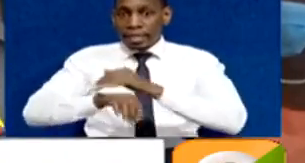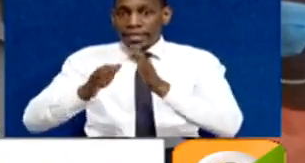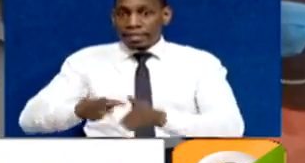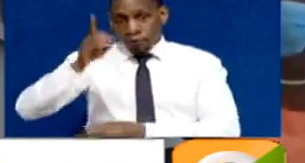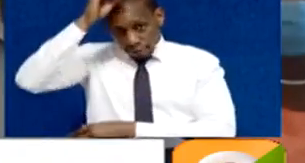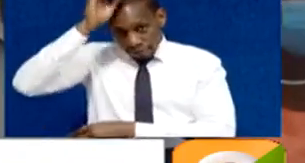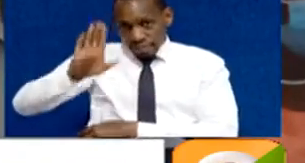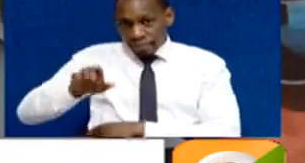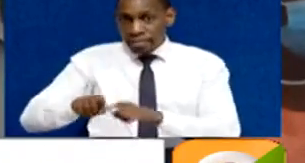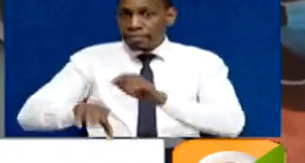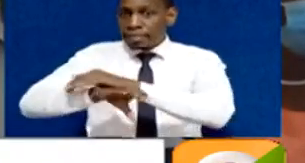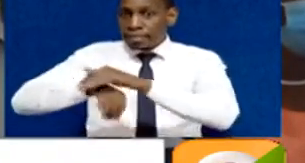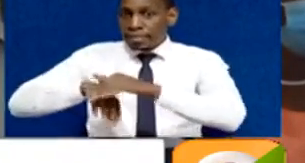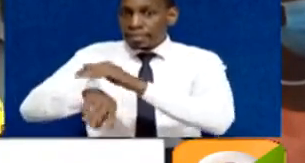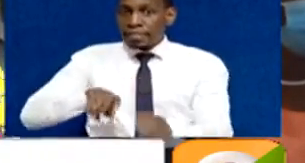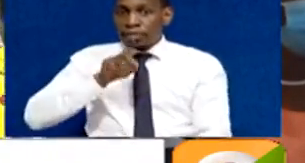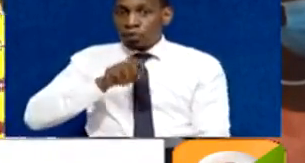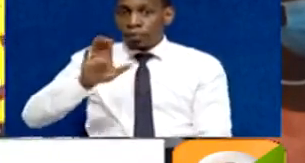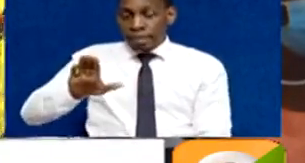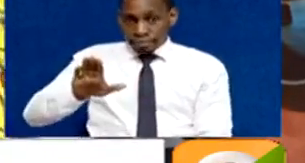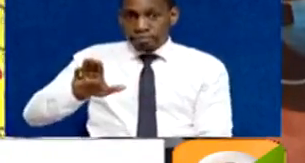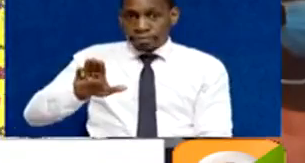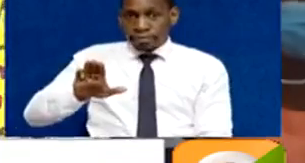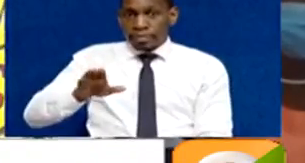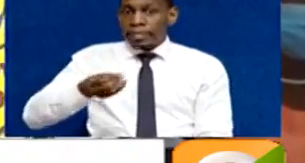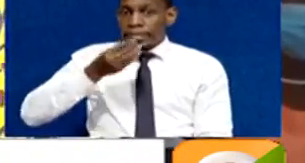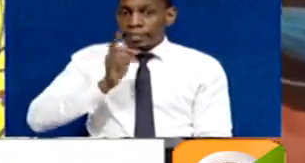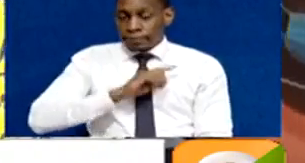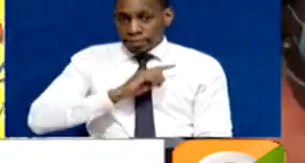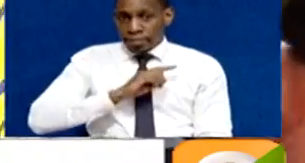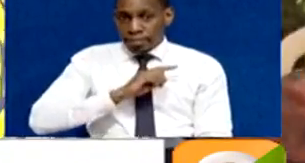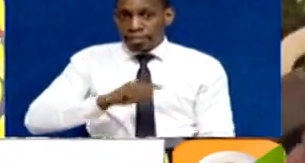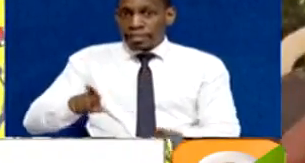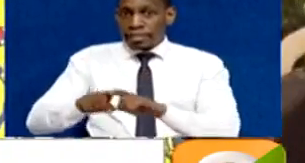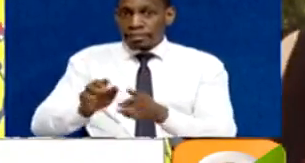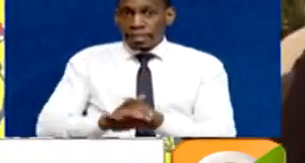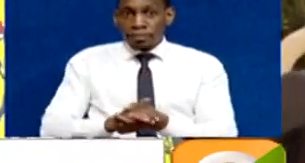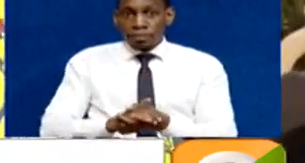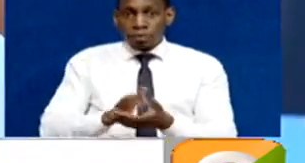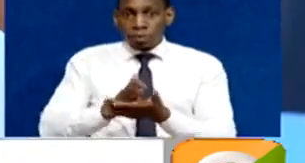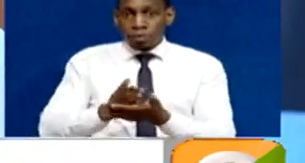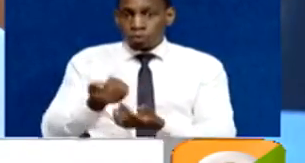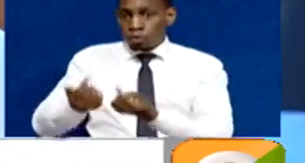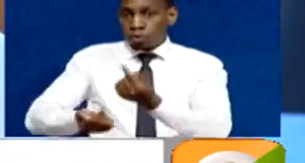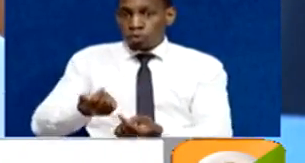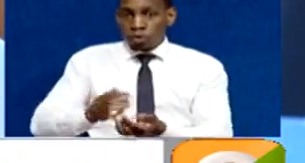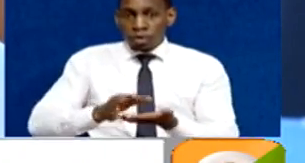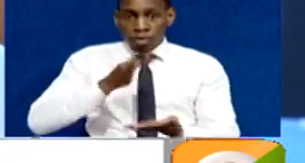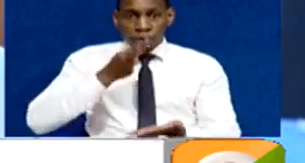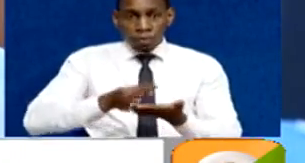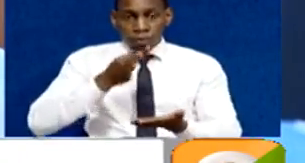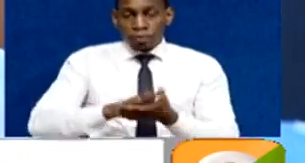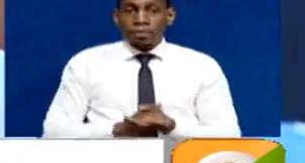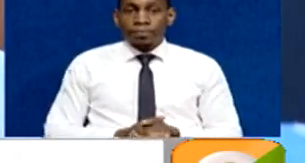your backyard to steal your chicken, eat it, and make you soup from the